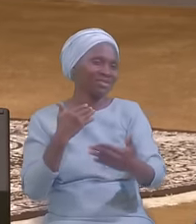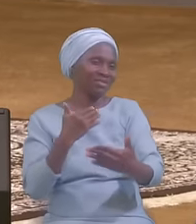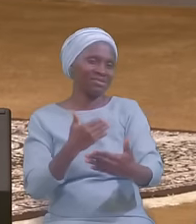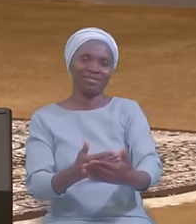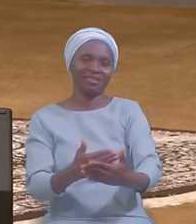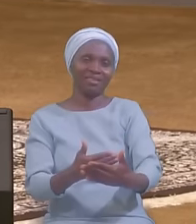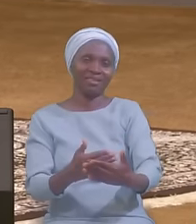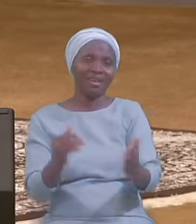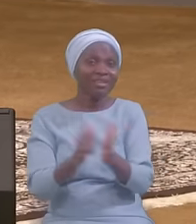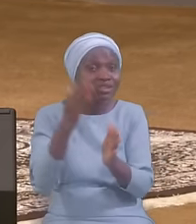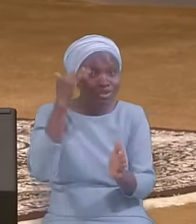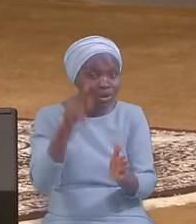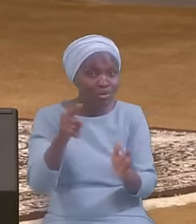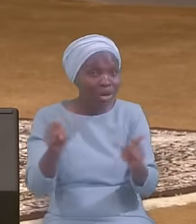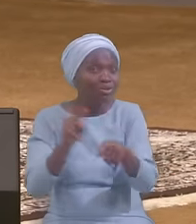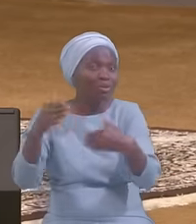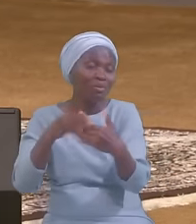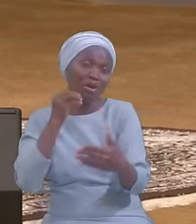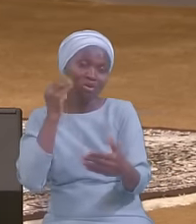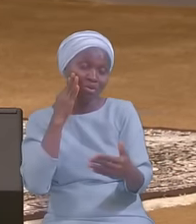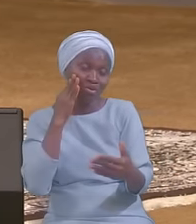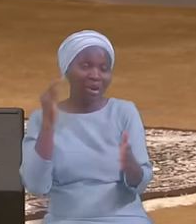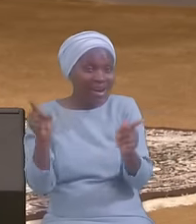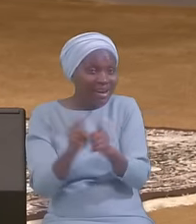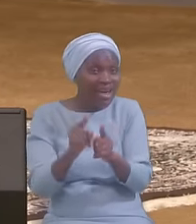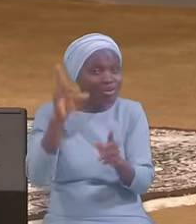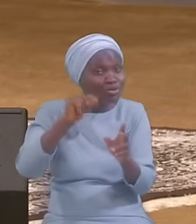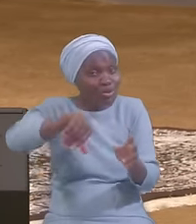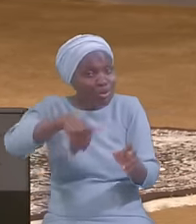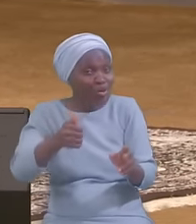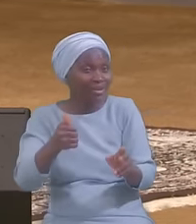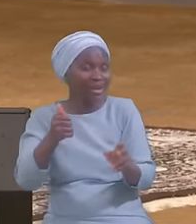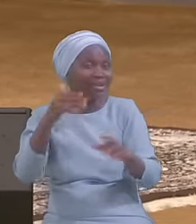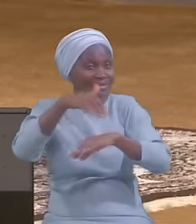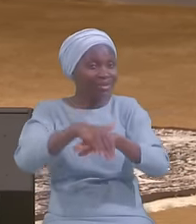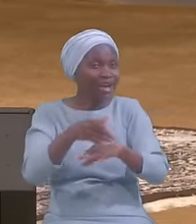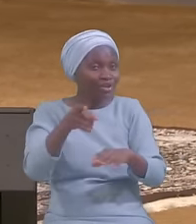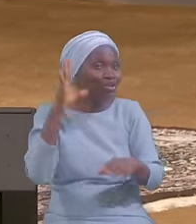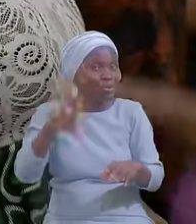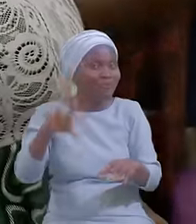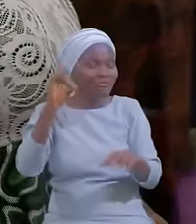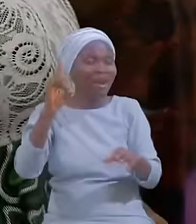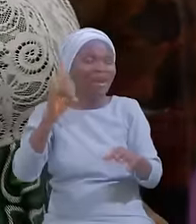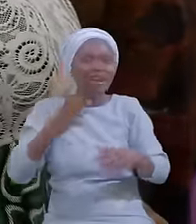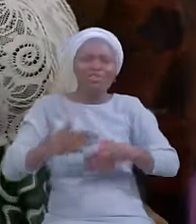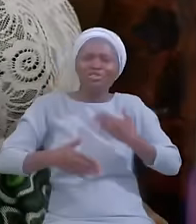back tonight, like no other night, there'll be joy unspeakable in your